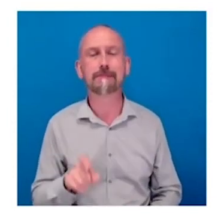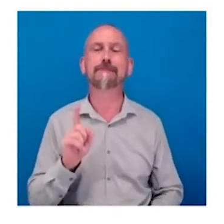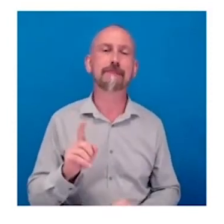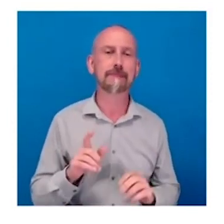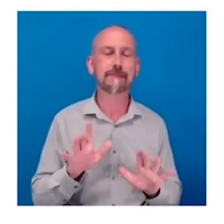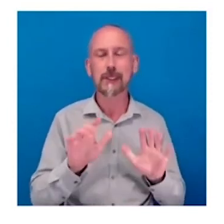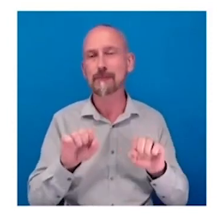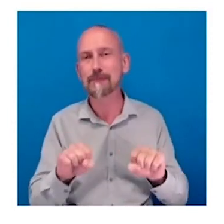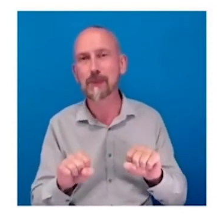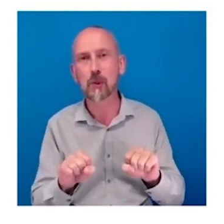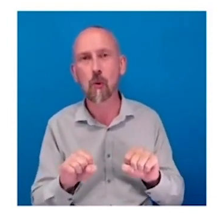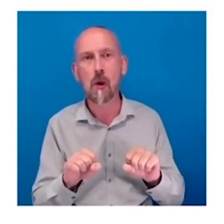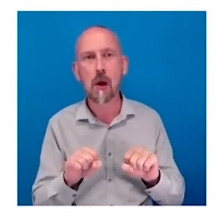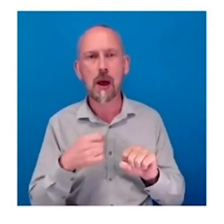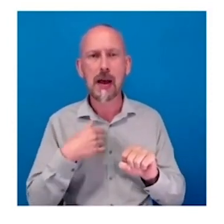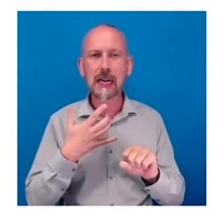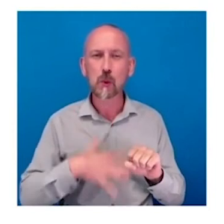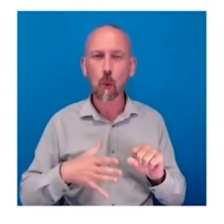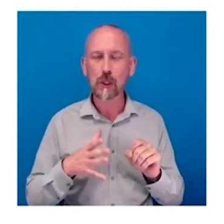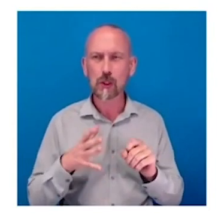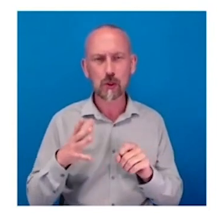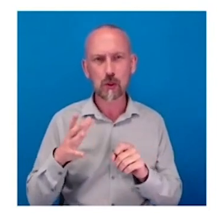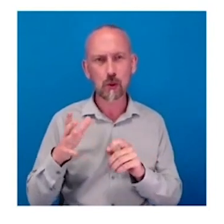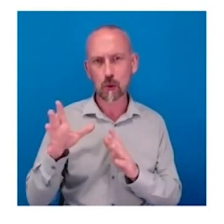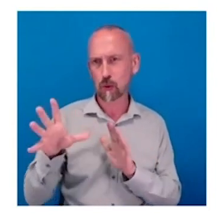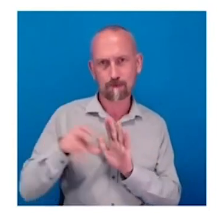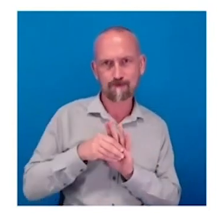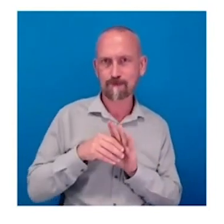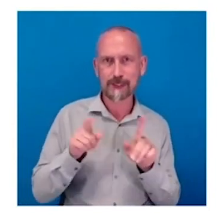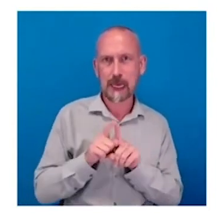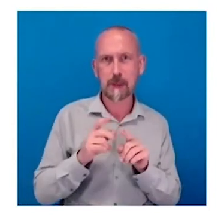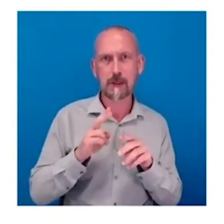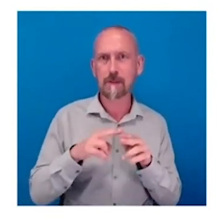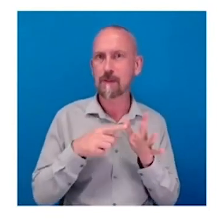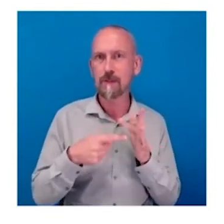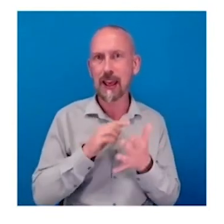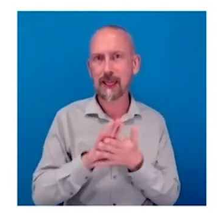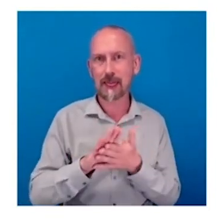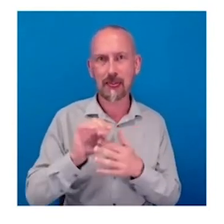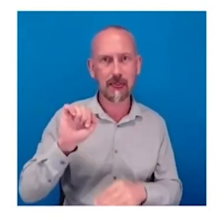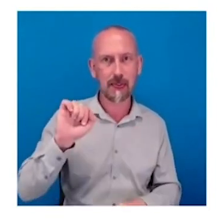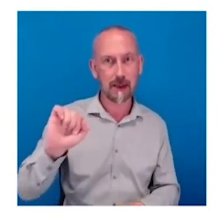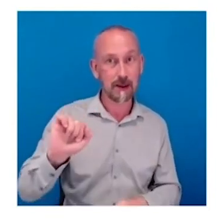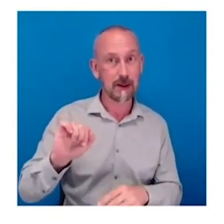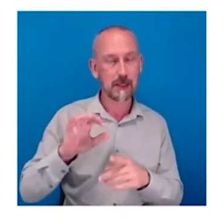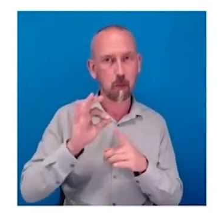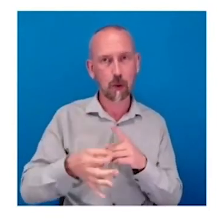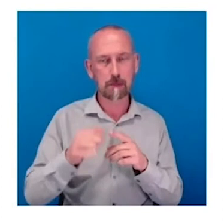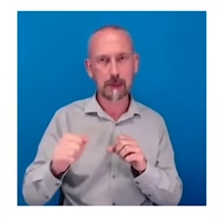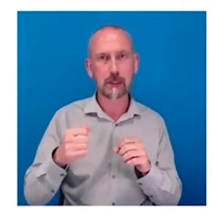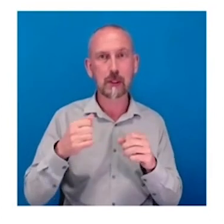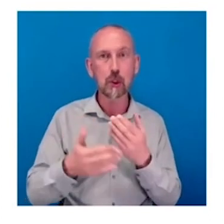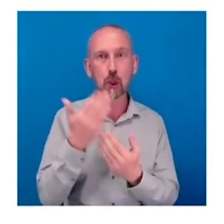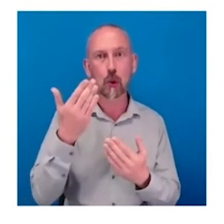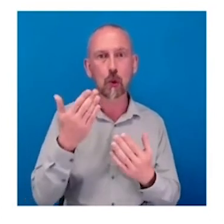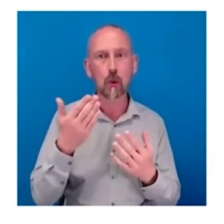Sure. No, I just want to echo Faith's pointing to that new AI for accessibility challenge. Actually, the